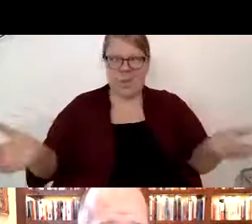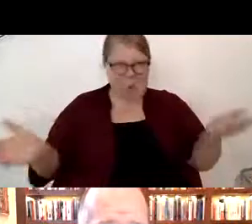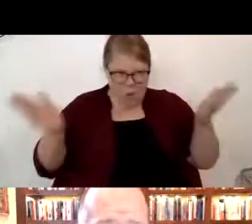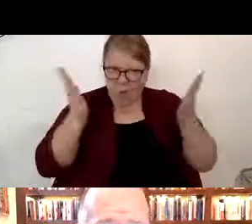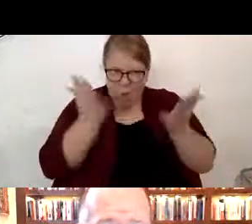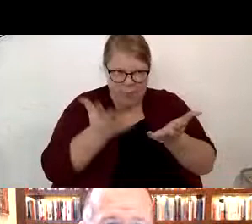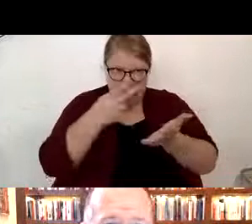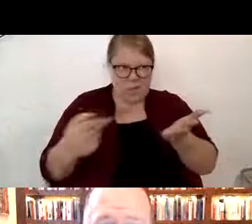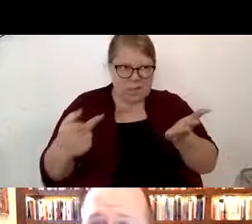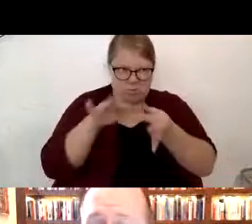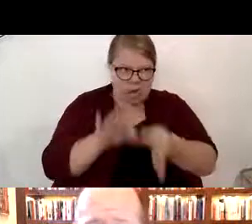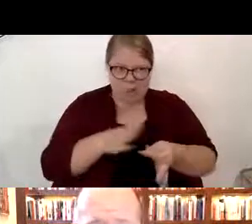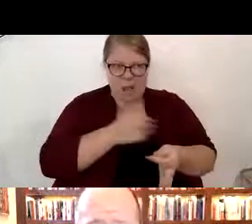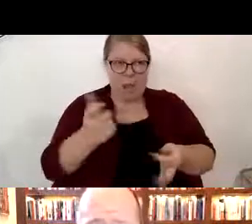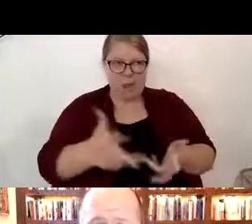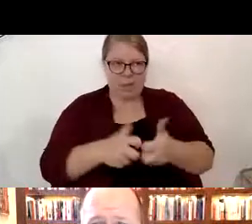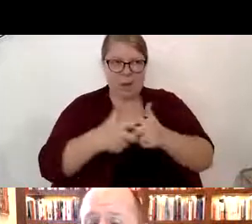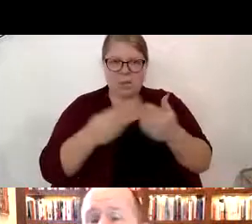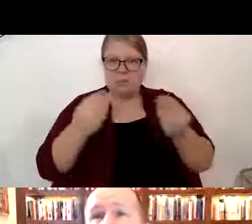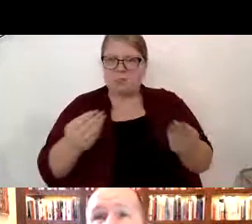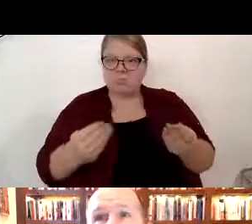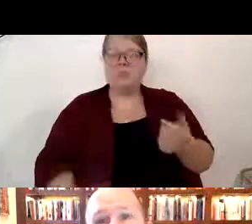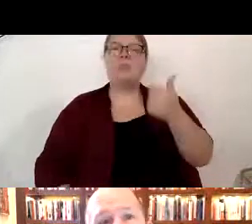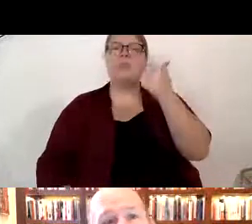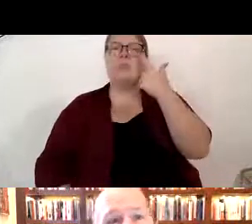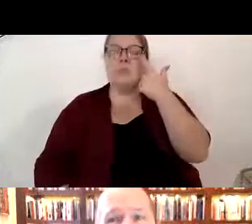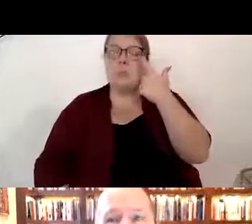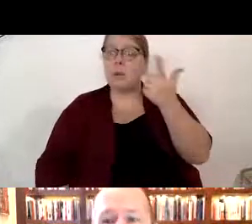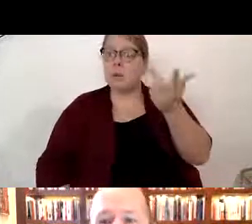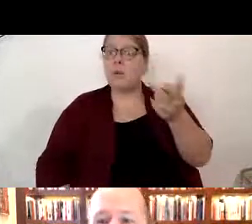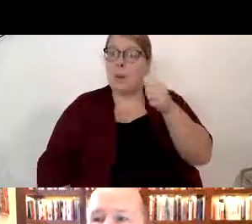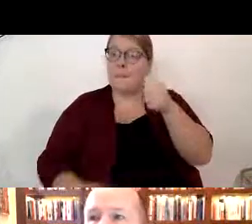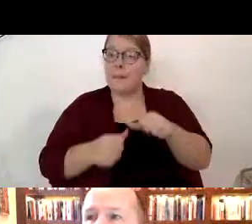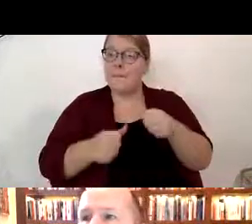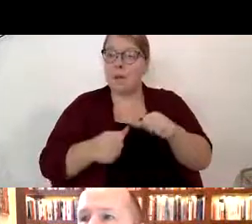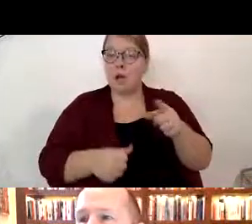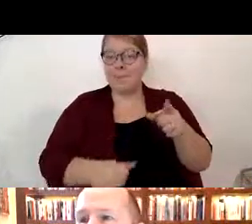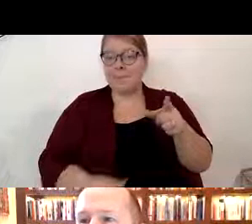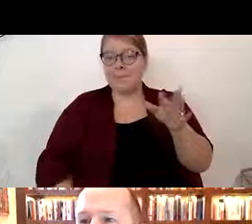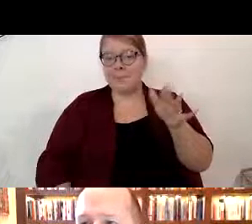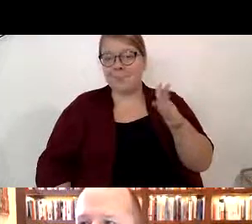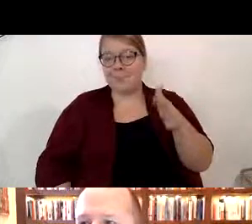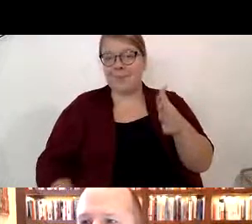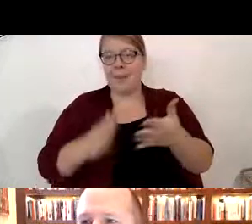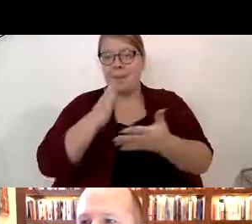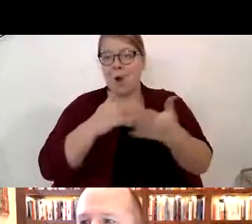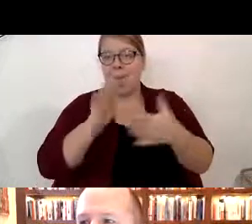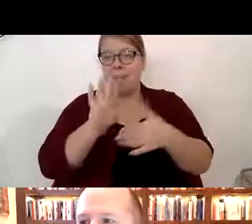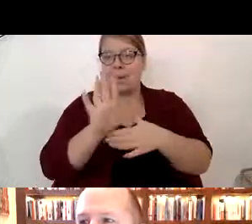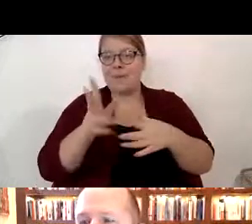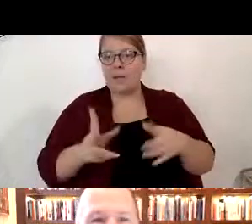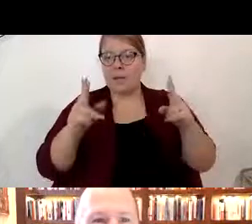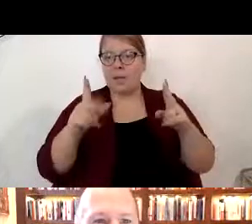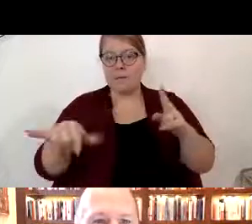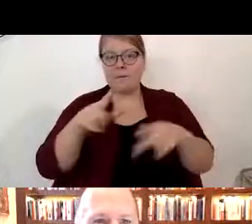gambling problem, right? And remember that little scene in Karate Kid where Mr.